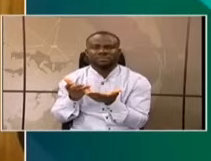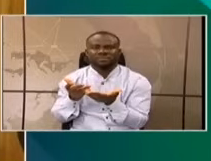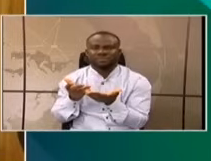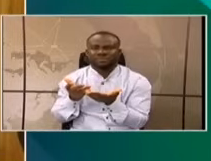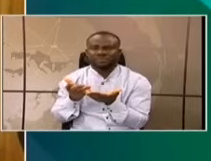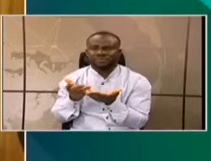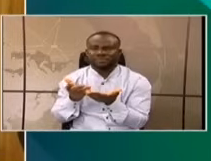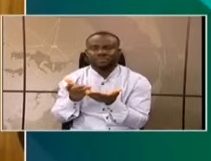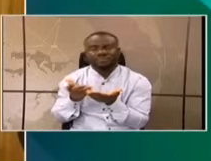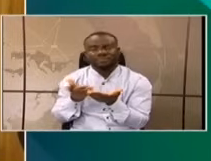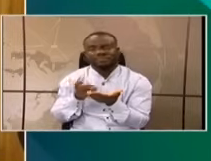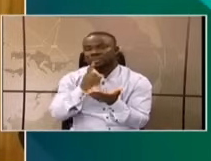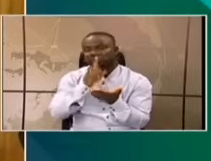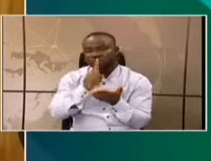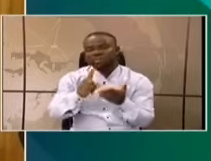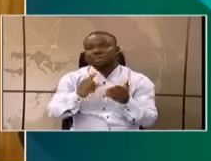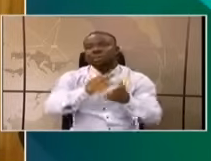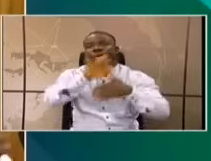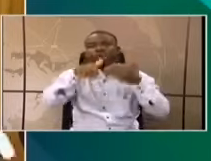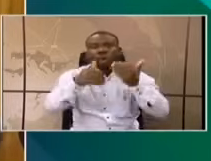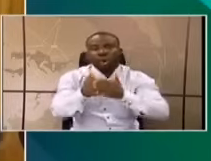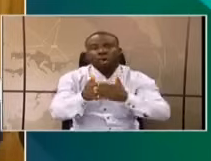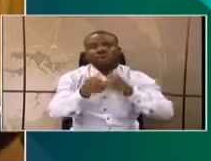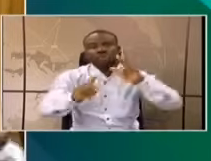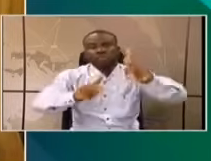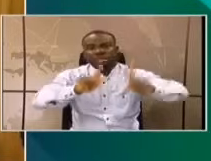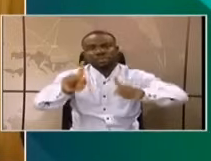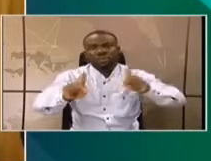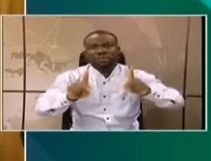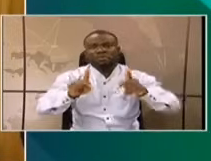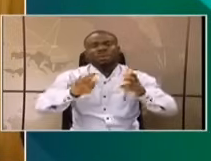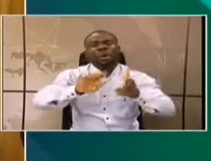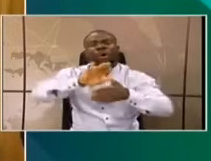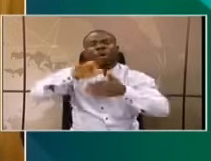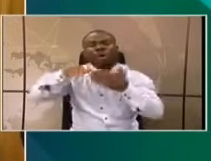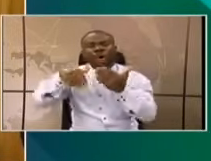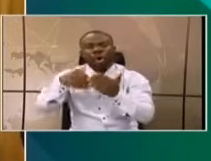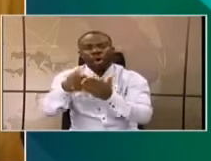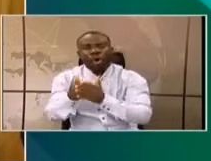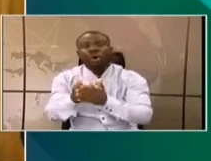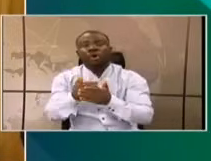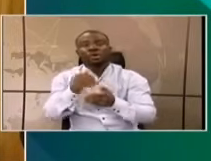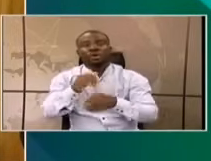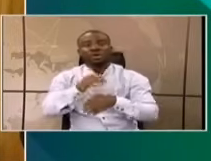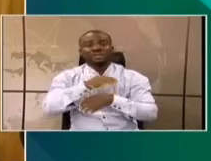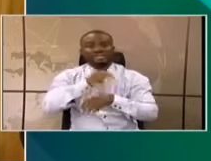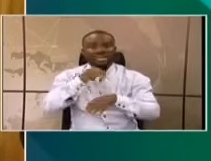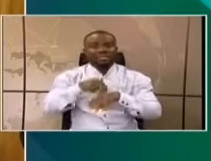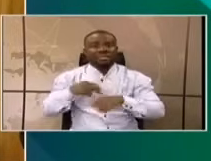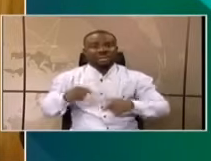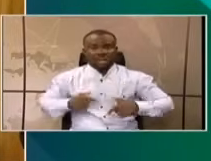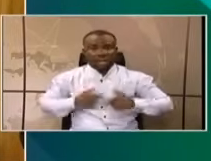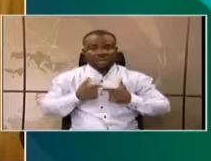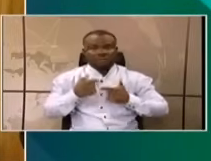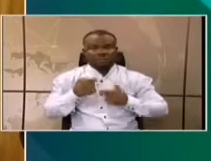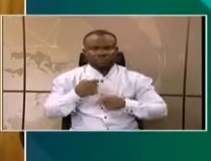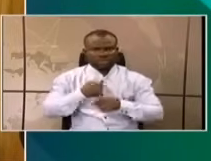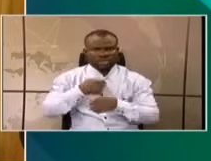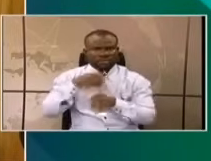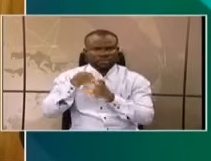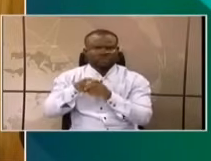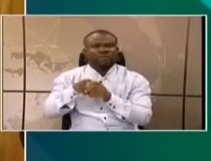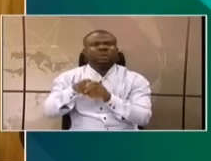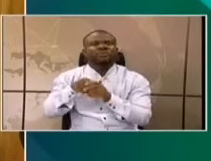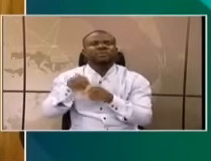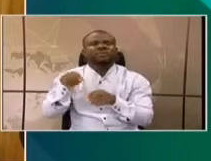All kinds of people from all aspects of our national life are involved in this exercise.